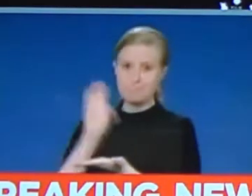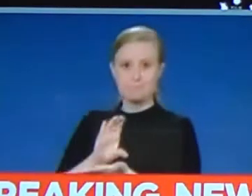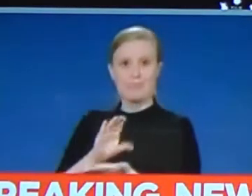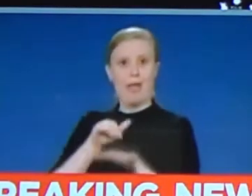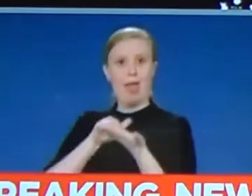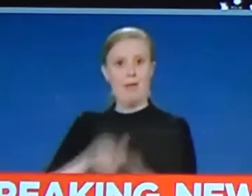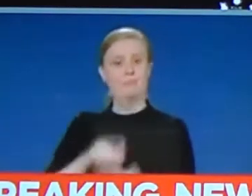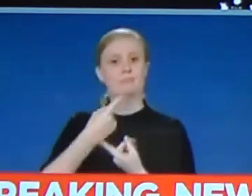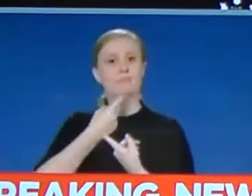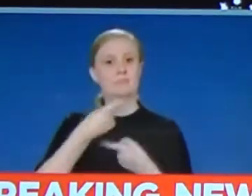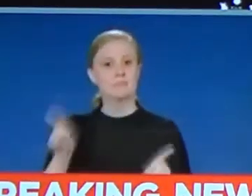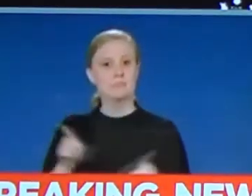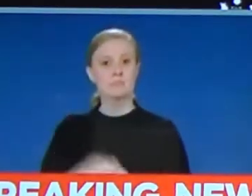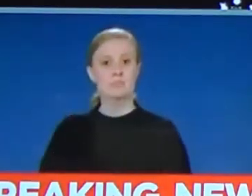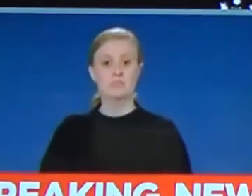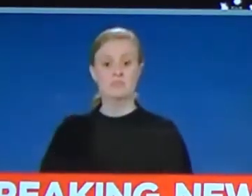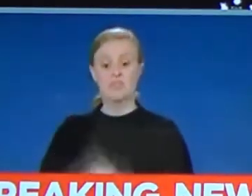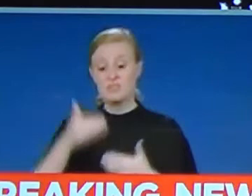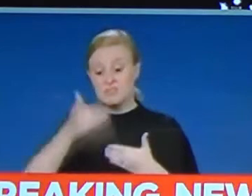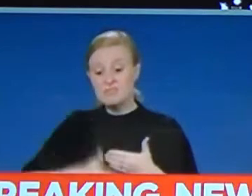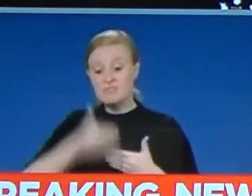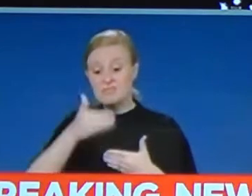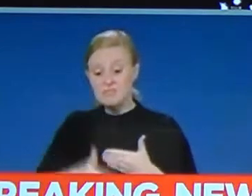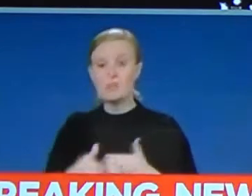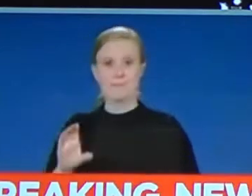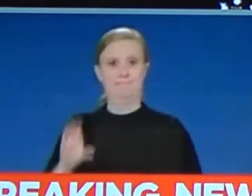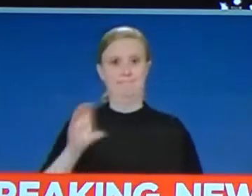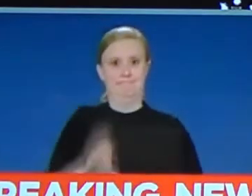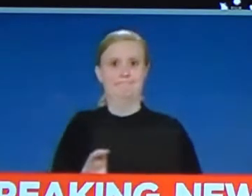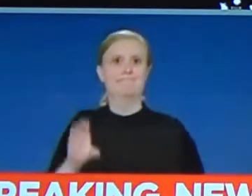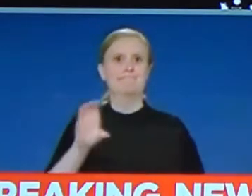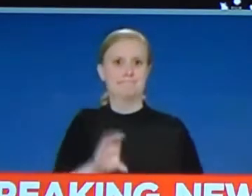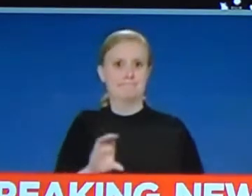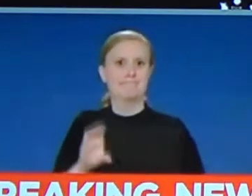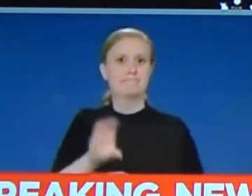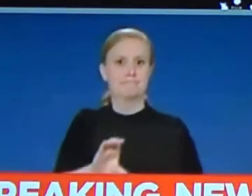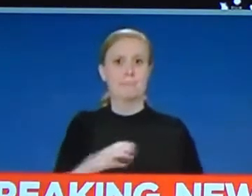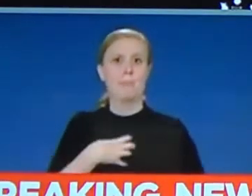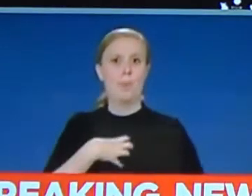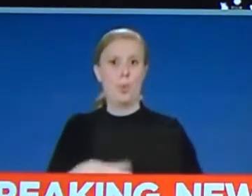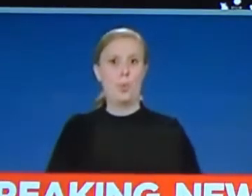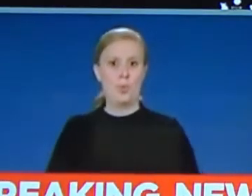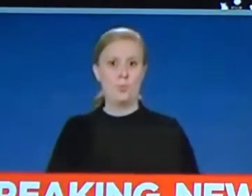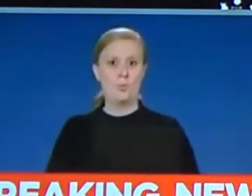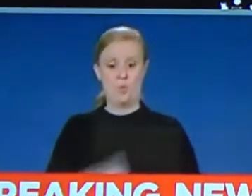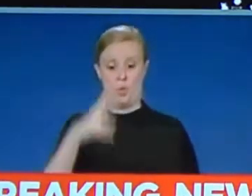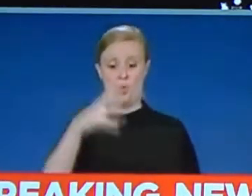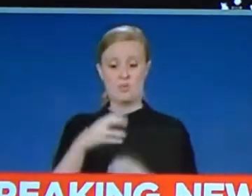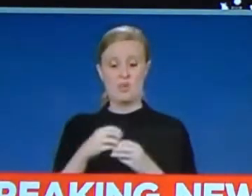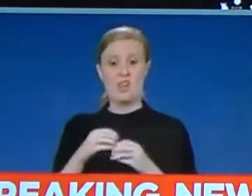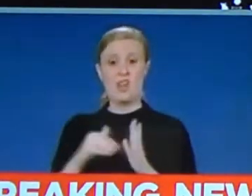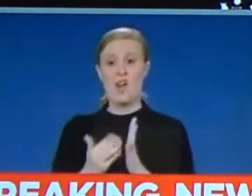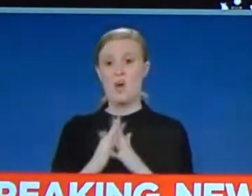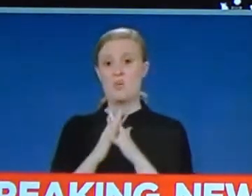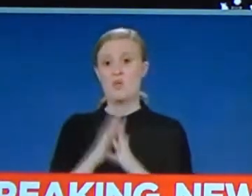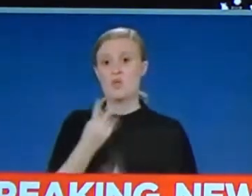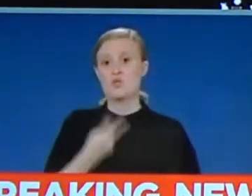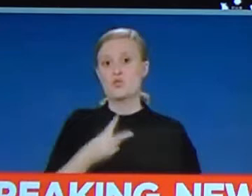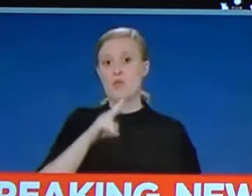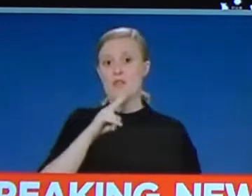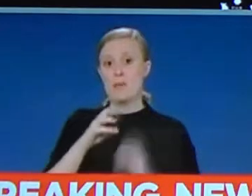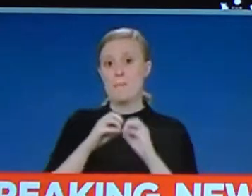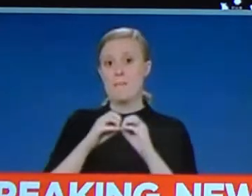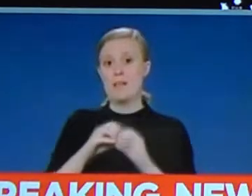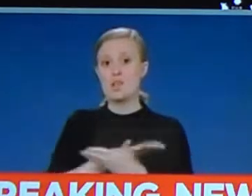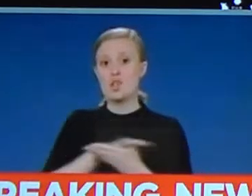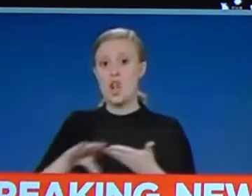that has now been scaled up, as you know, just in terms of fiscal measures of the Commonwealth, to some $200 billion, with the Reserve Bank and the